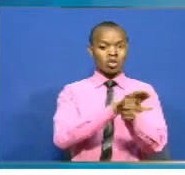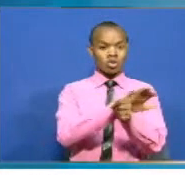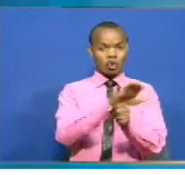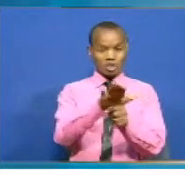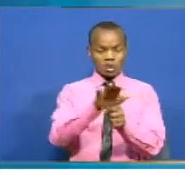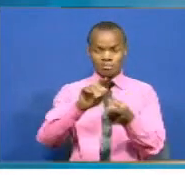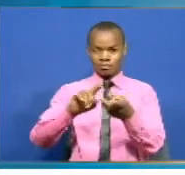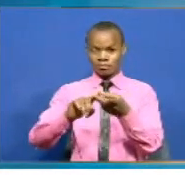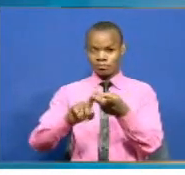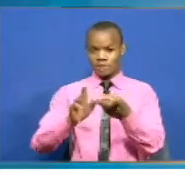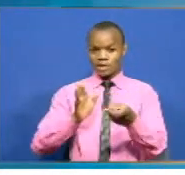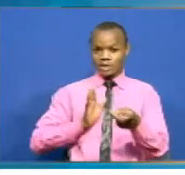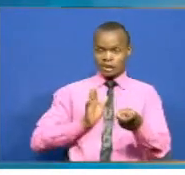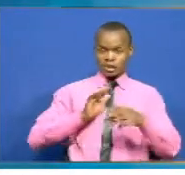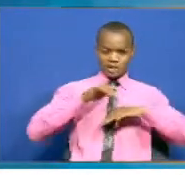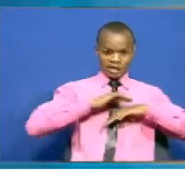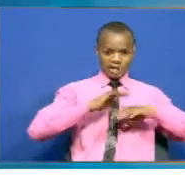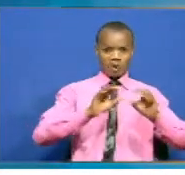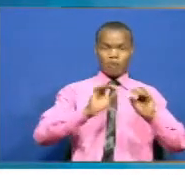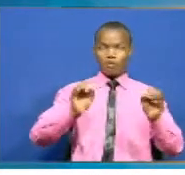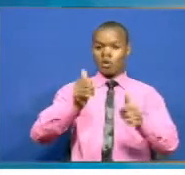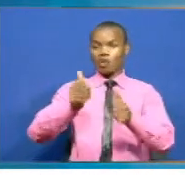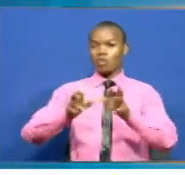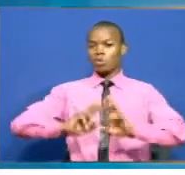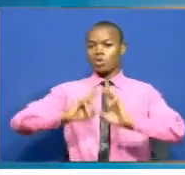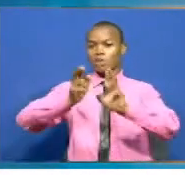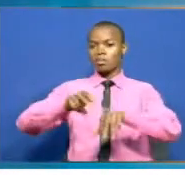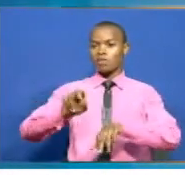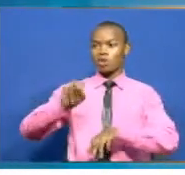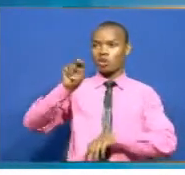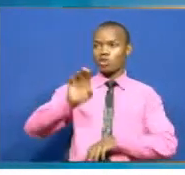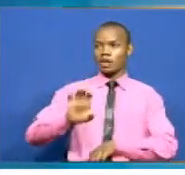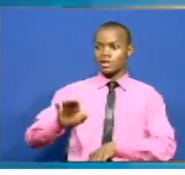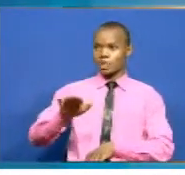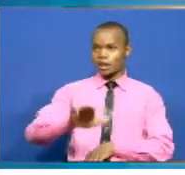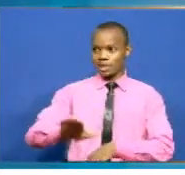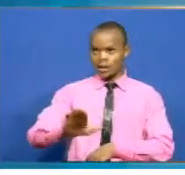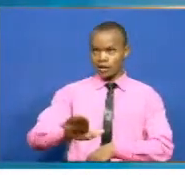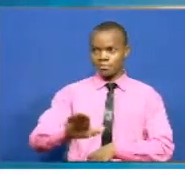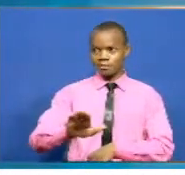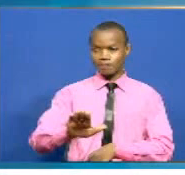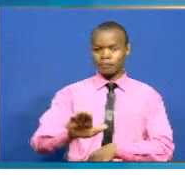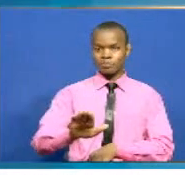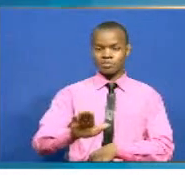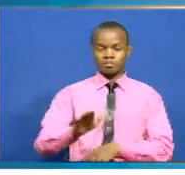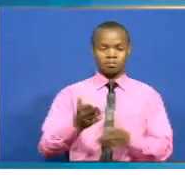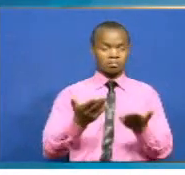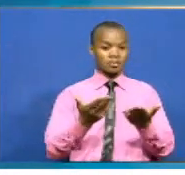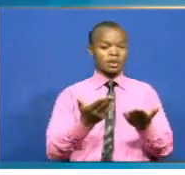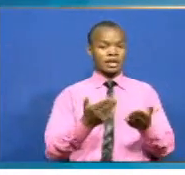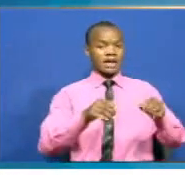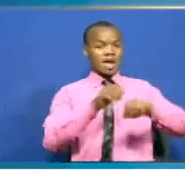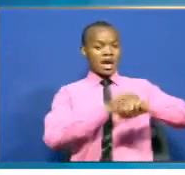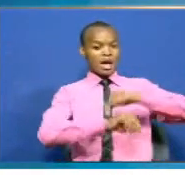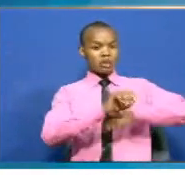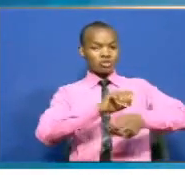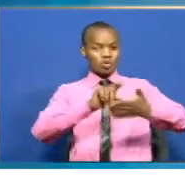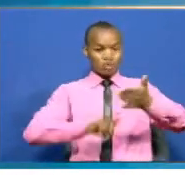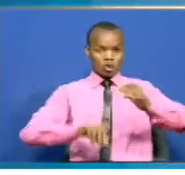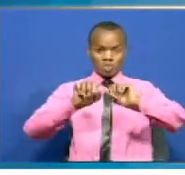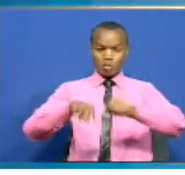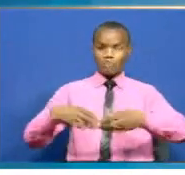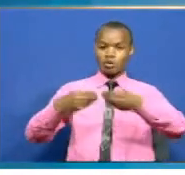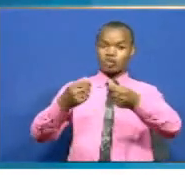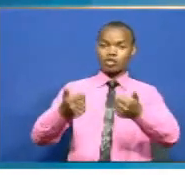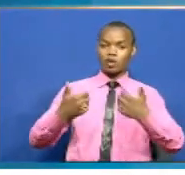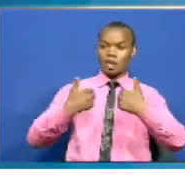insecurity issues that are currently being reported outside the northeastern region. The other day it was Kapedo, and what needs to be done to find a lasting solution